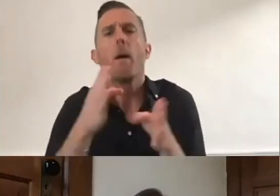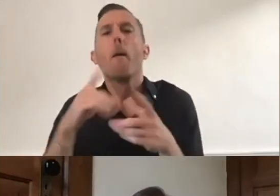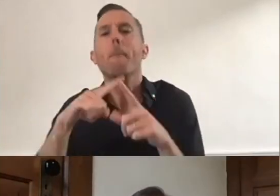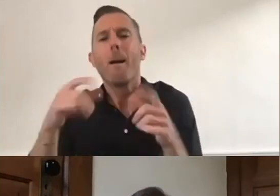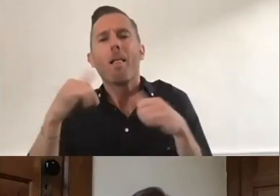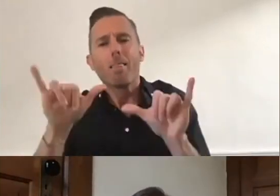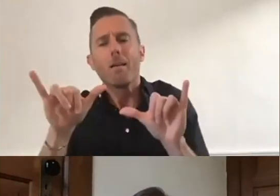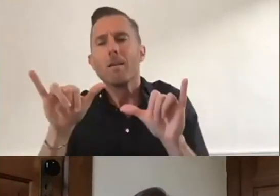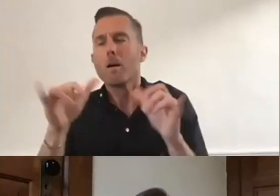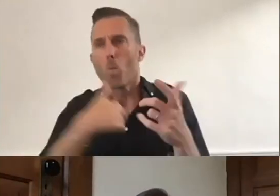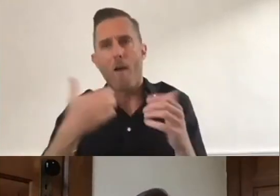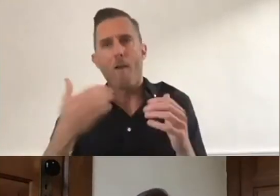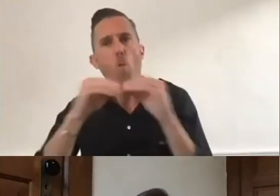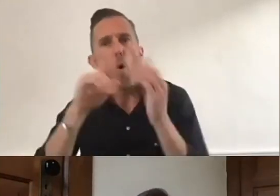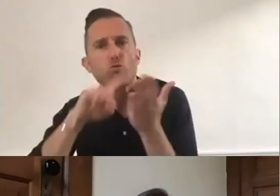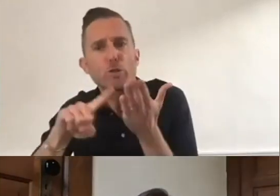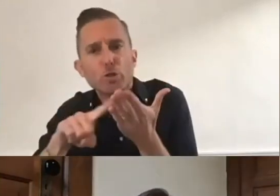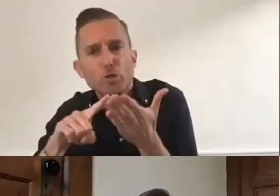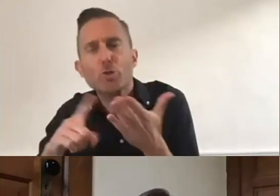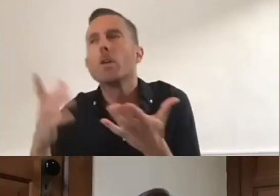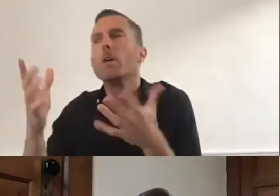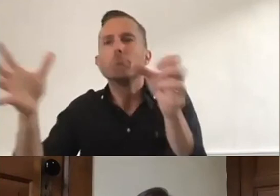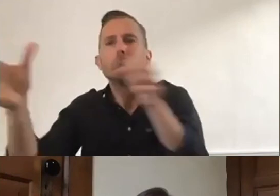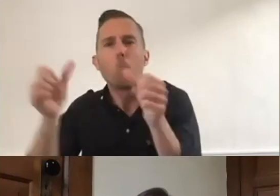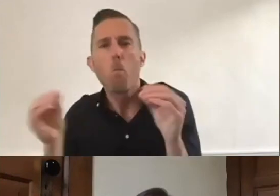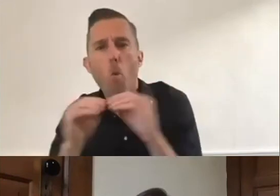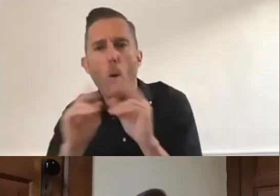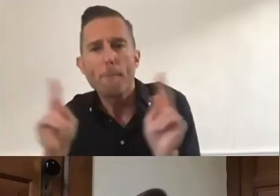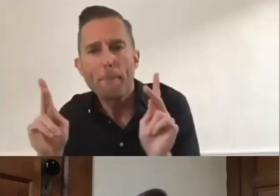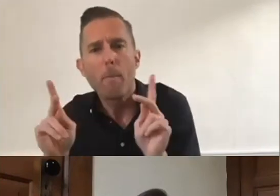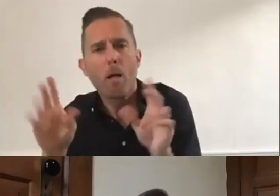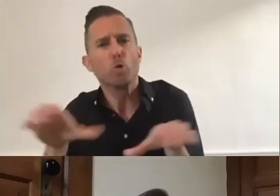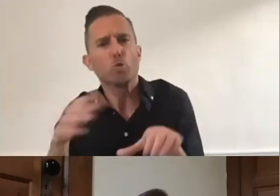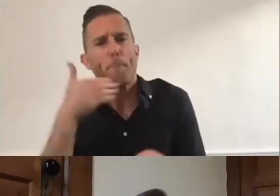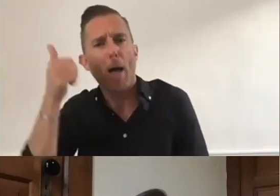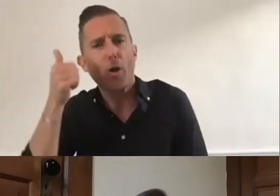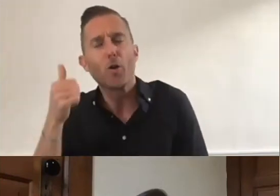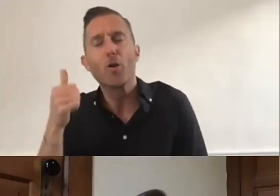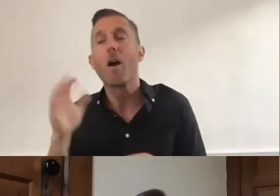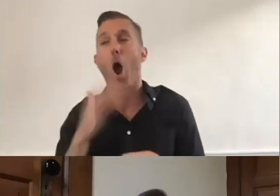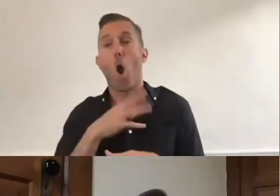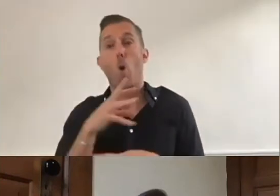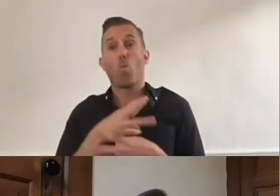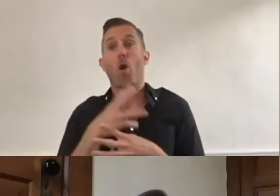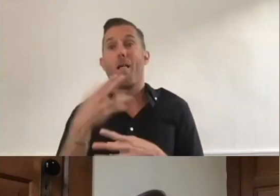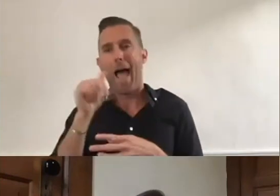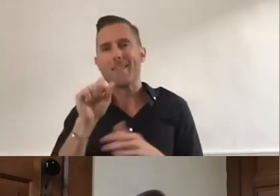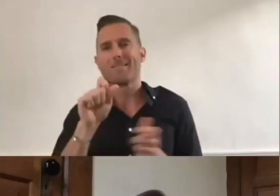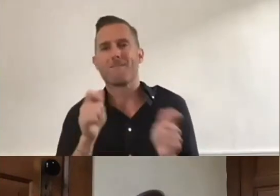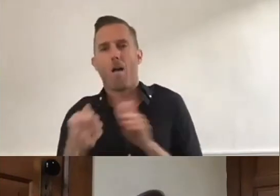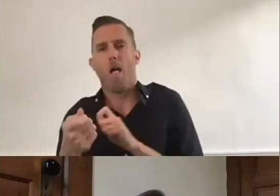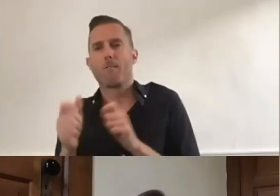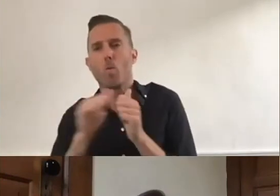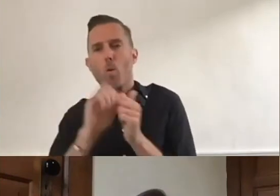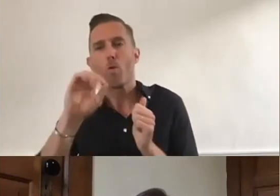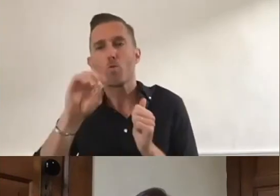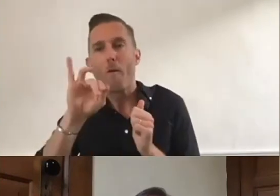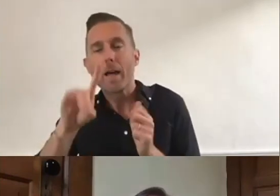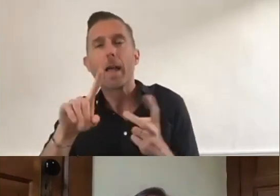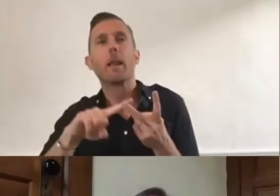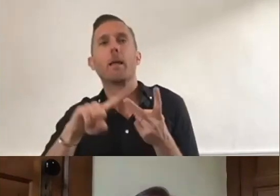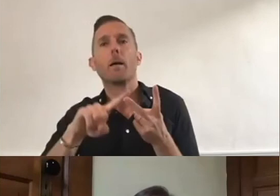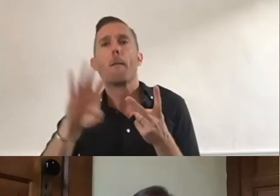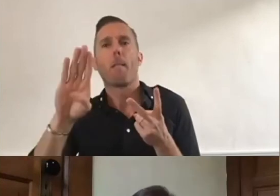in. Let's do better. Certainly with the way that the world has evolved in terms of COVID and Black Lives Matter,